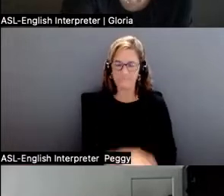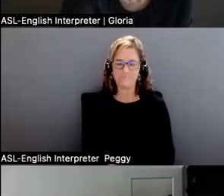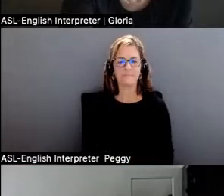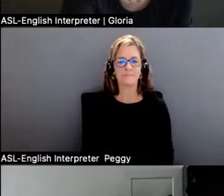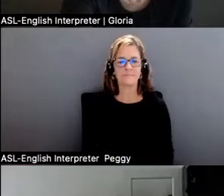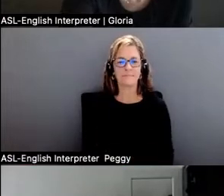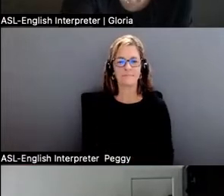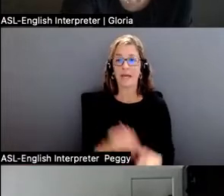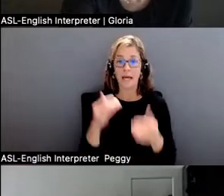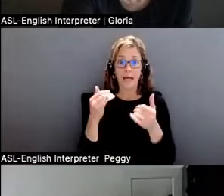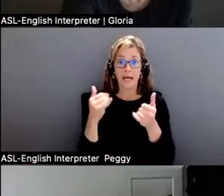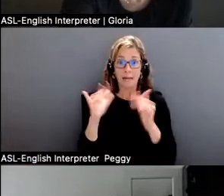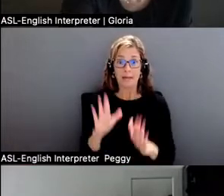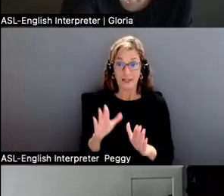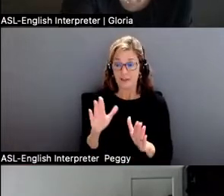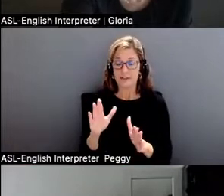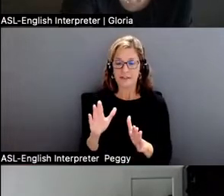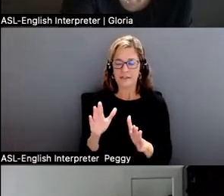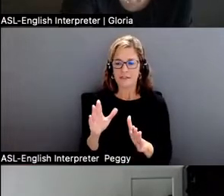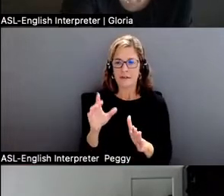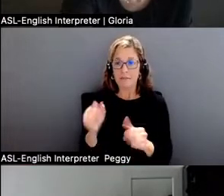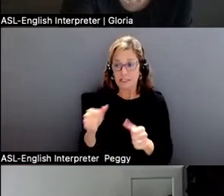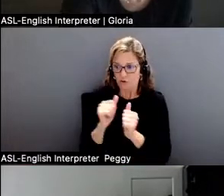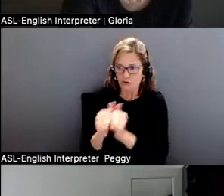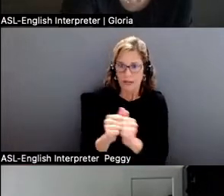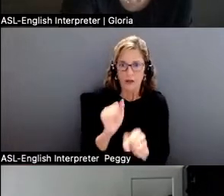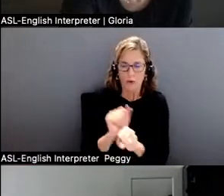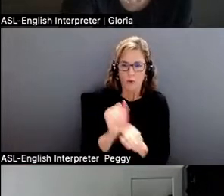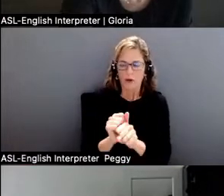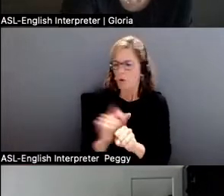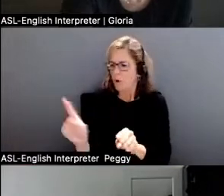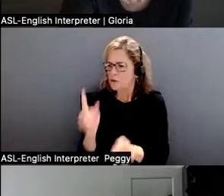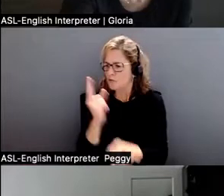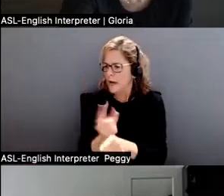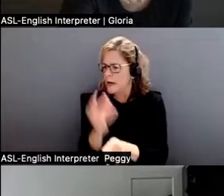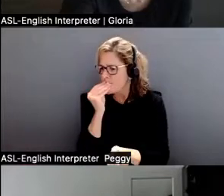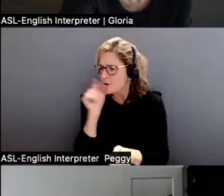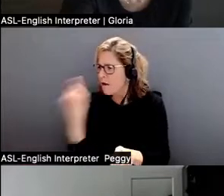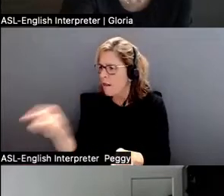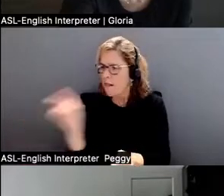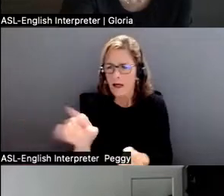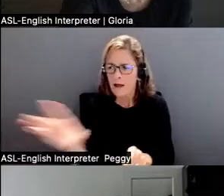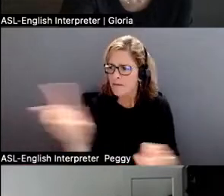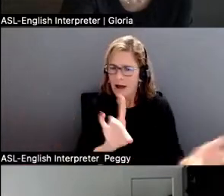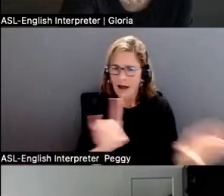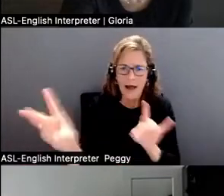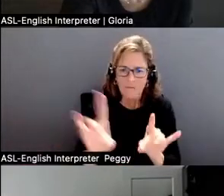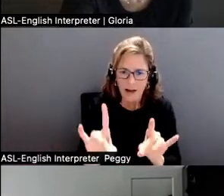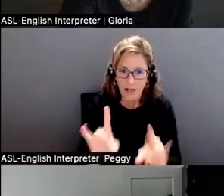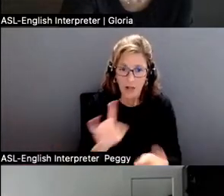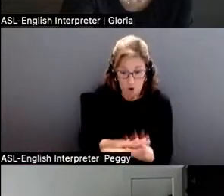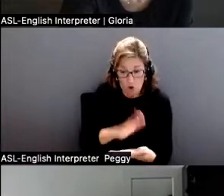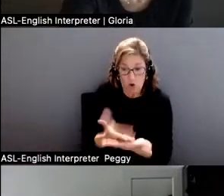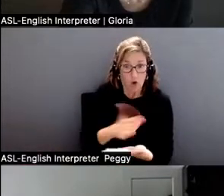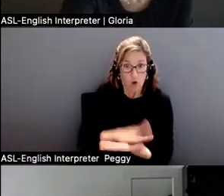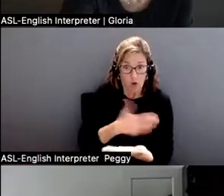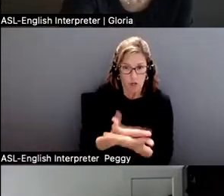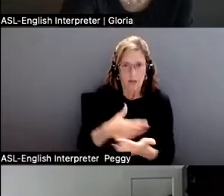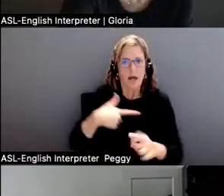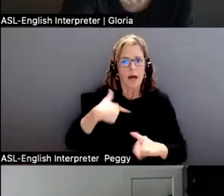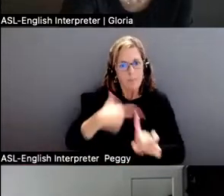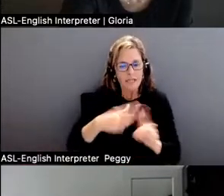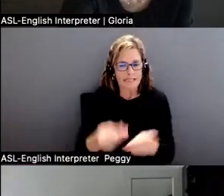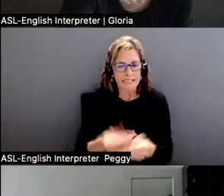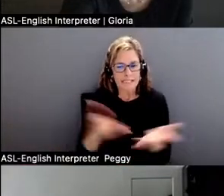work together to find the ingredients they need, prepare meals, serve them, and clean up,